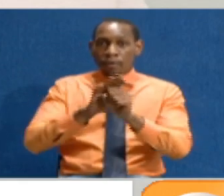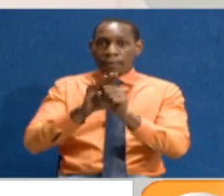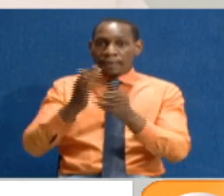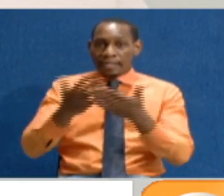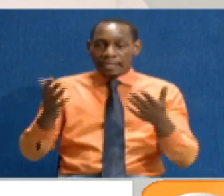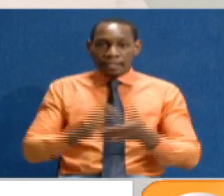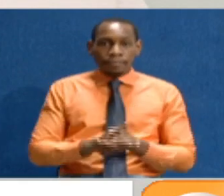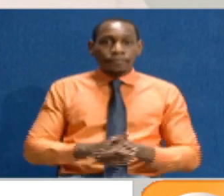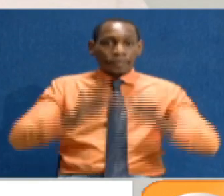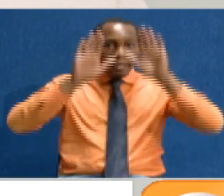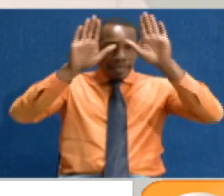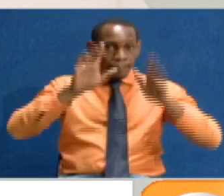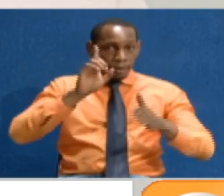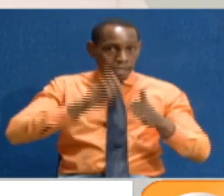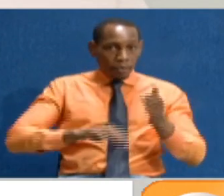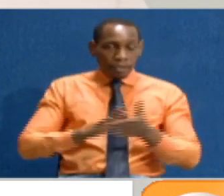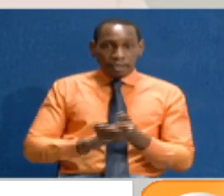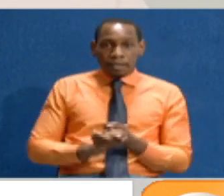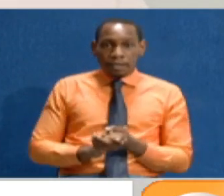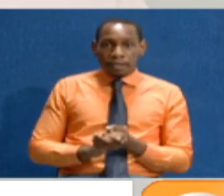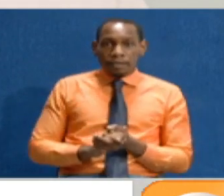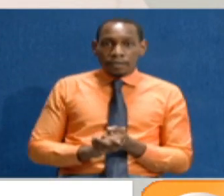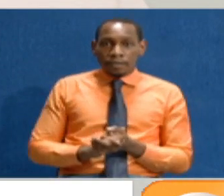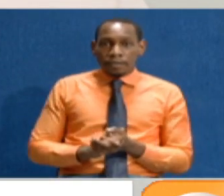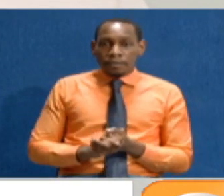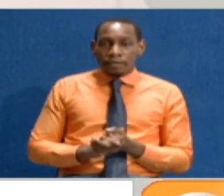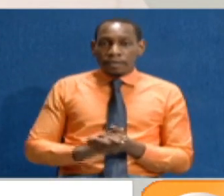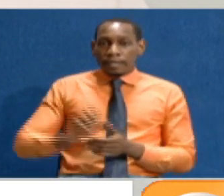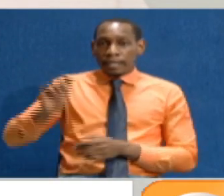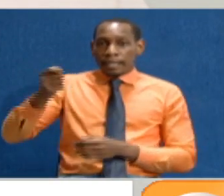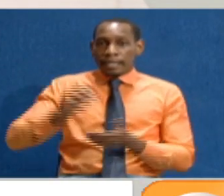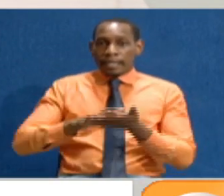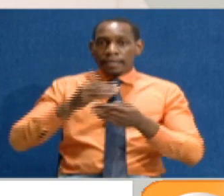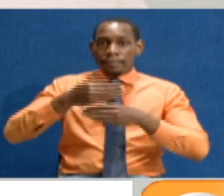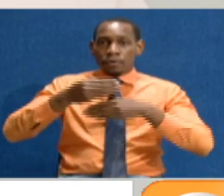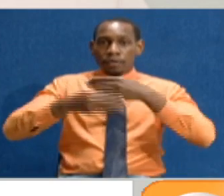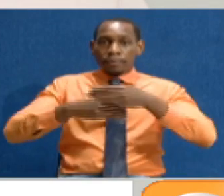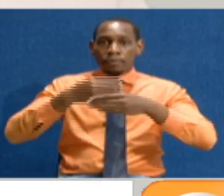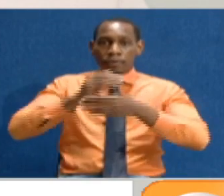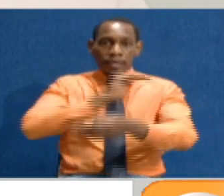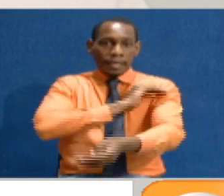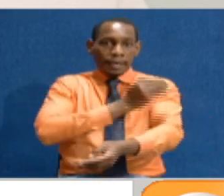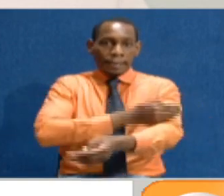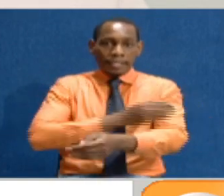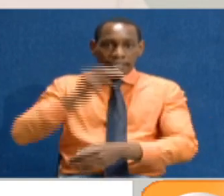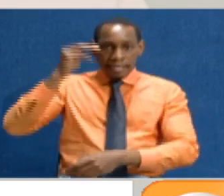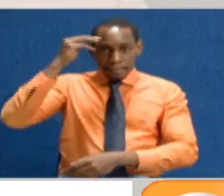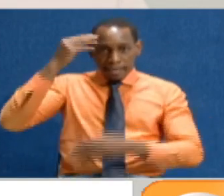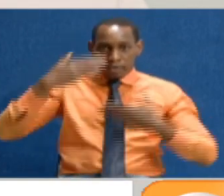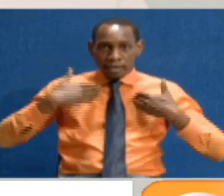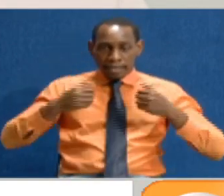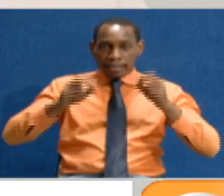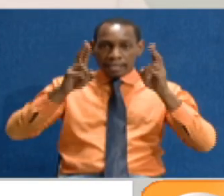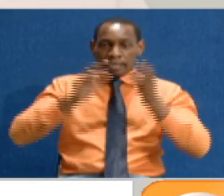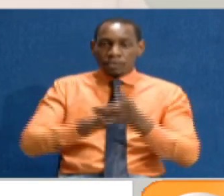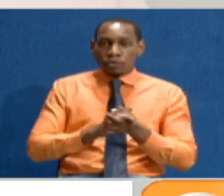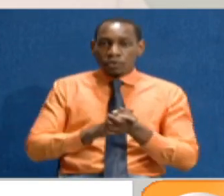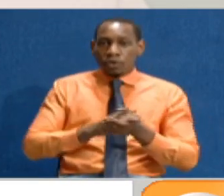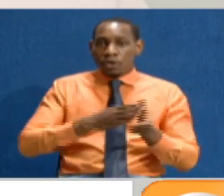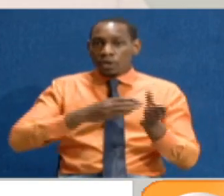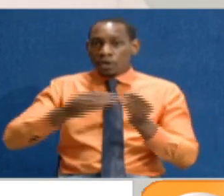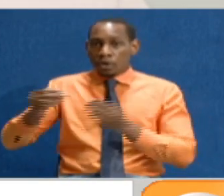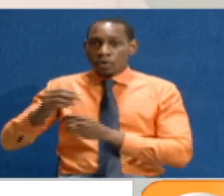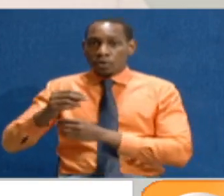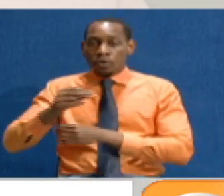And most importantly, this country has really built a lot of capacity for mental health issues. So going to the primary healthcare